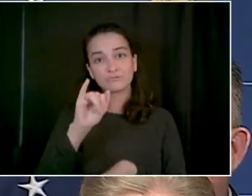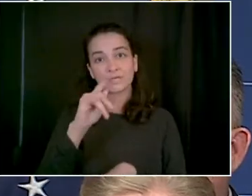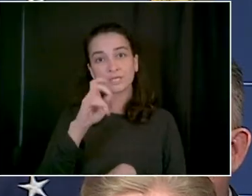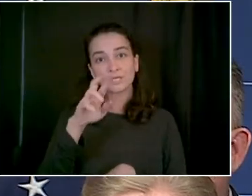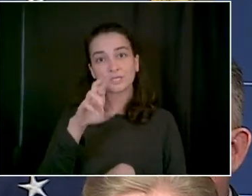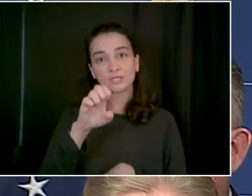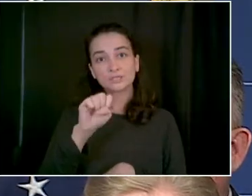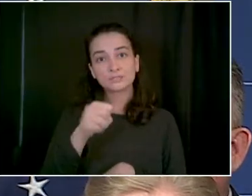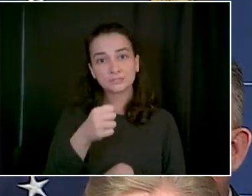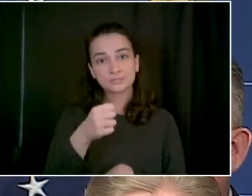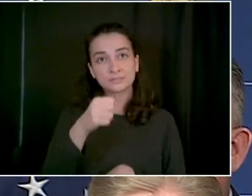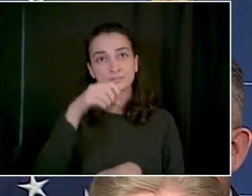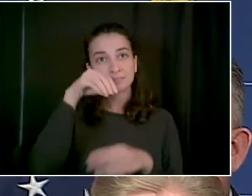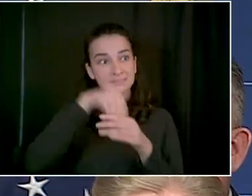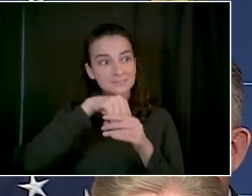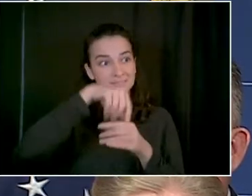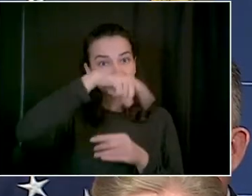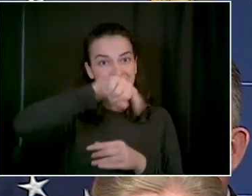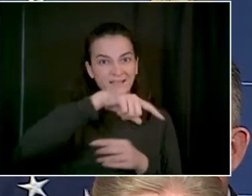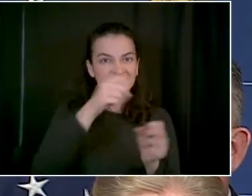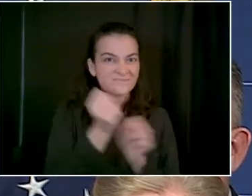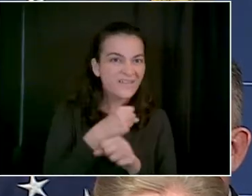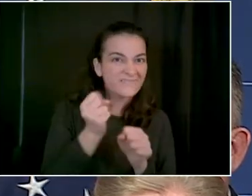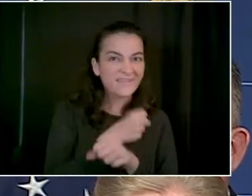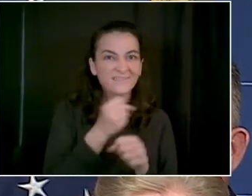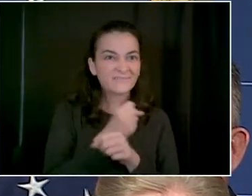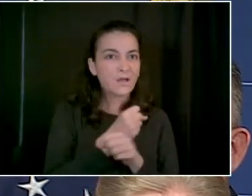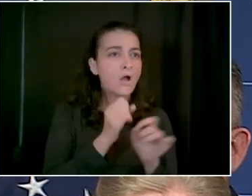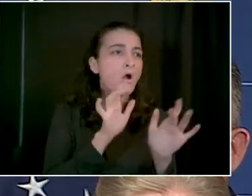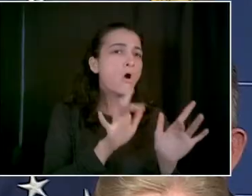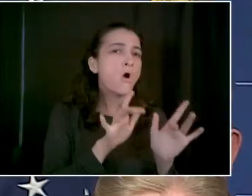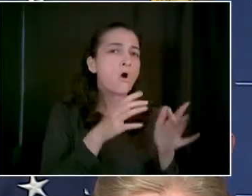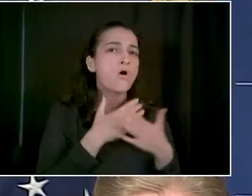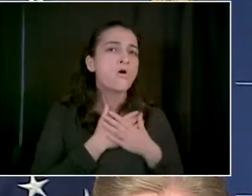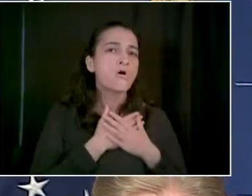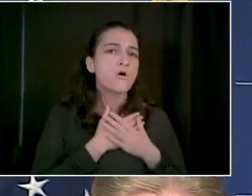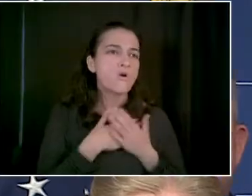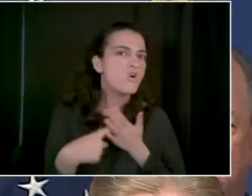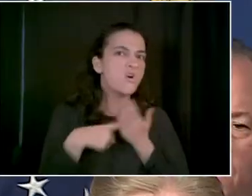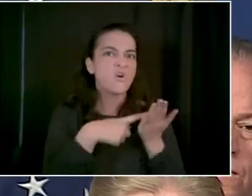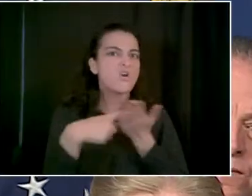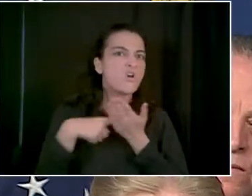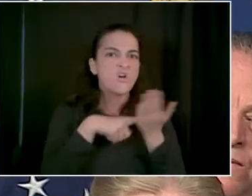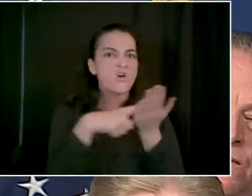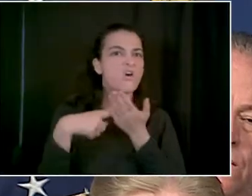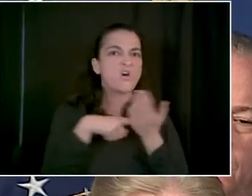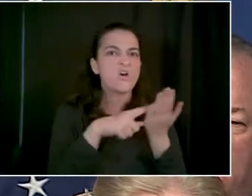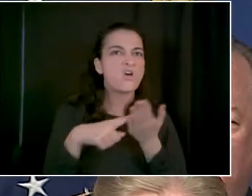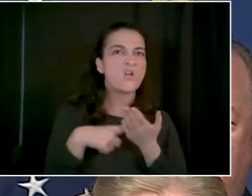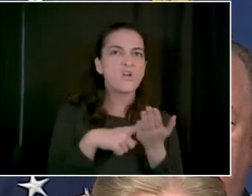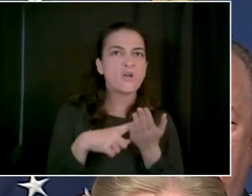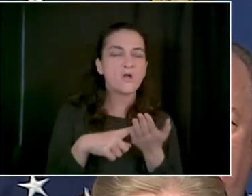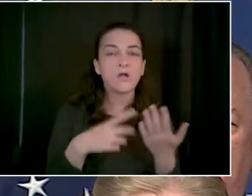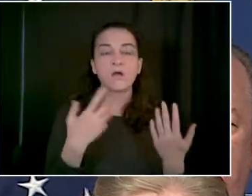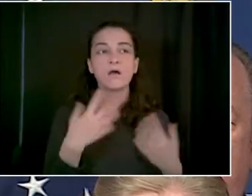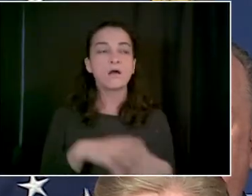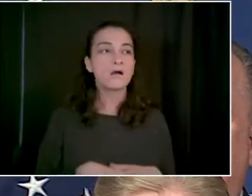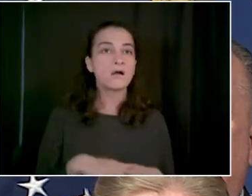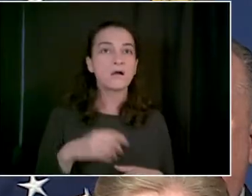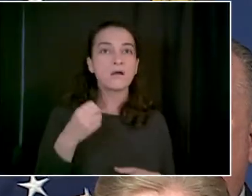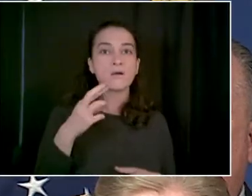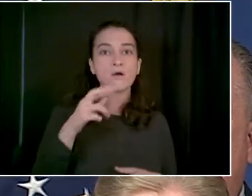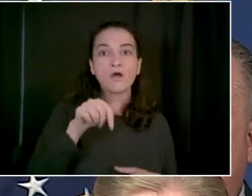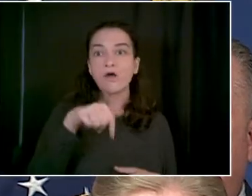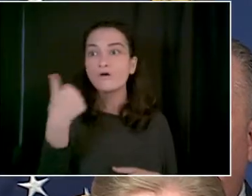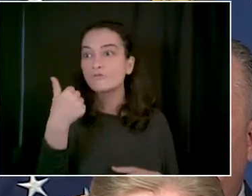to happen to a person who committed a robbery or chain of robberies, they'd be tripping over themselves to talk about that. How about talking about